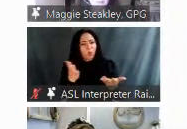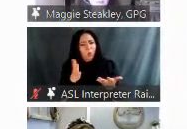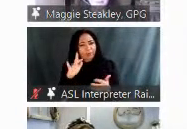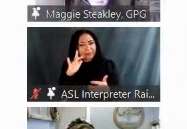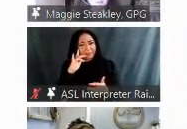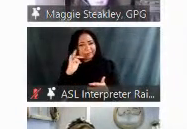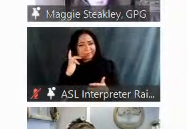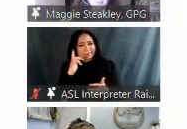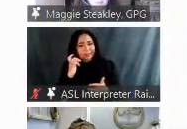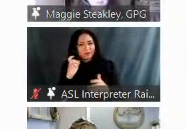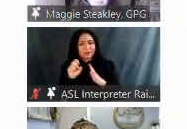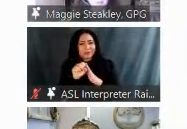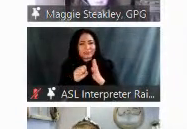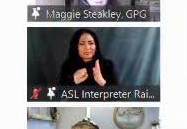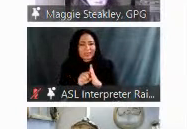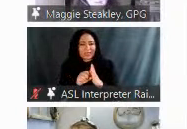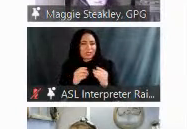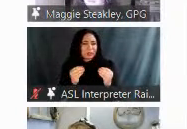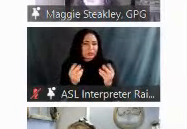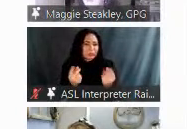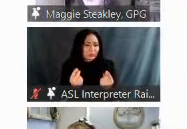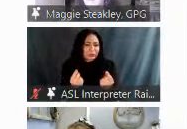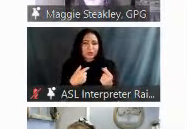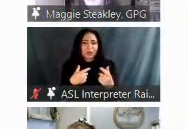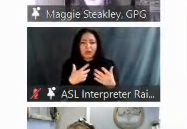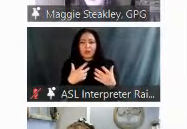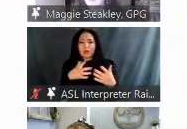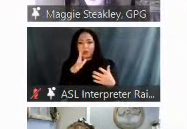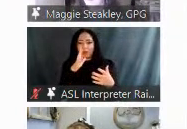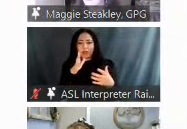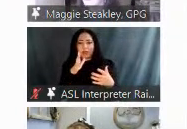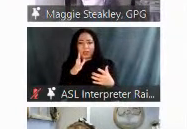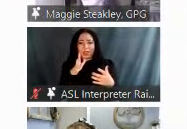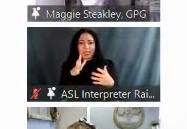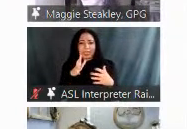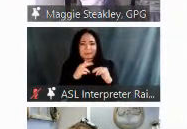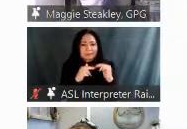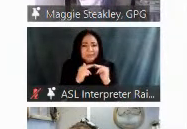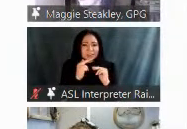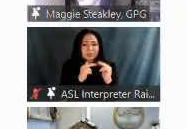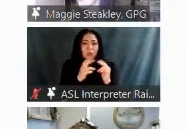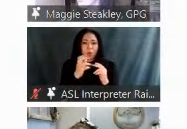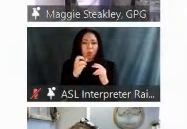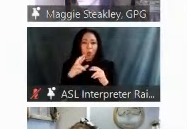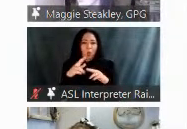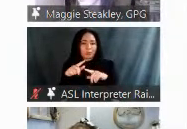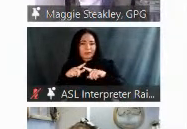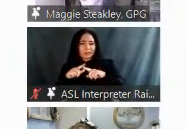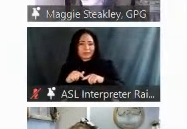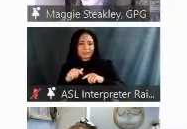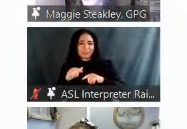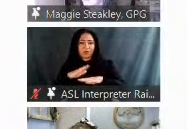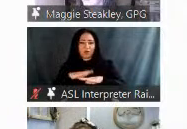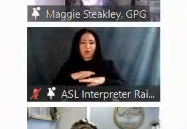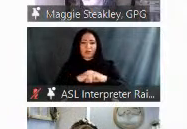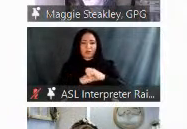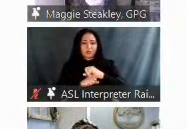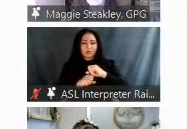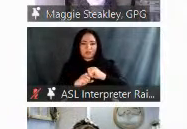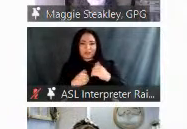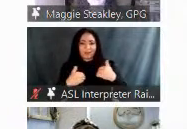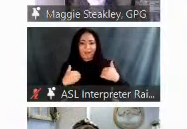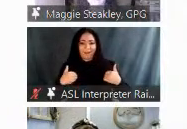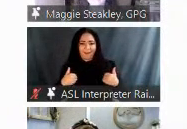gonna build or are they gonna depend on what infrastructure they have to continue